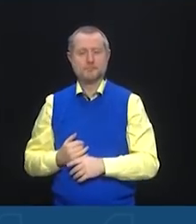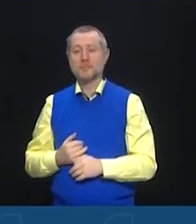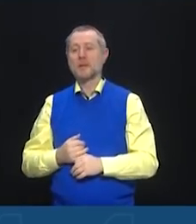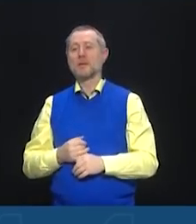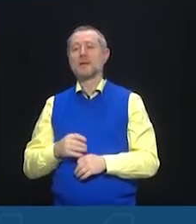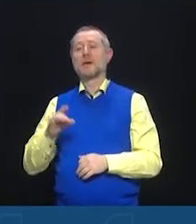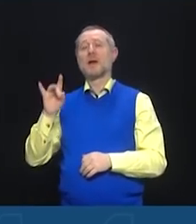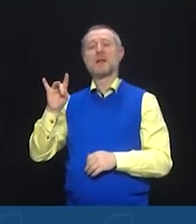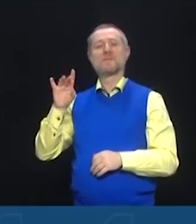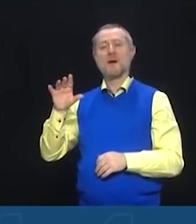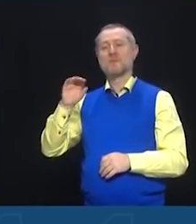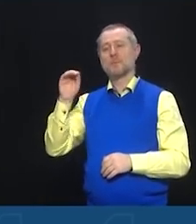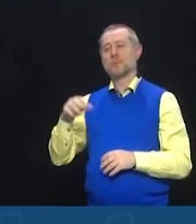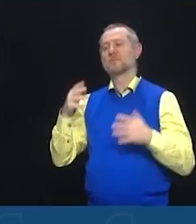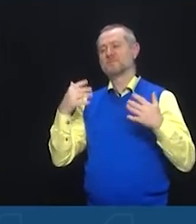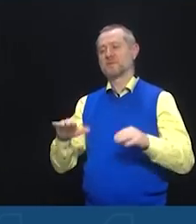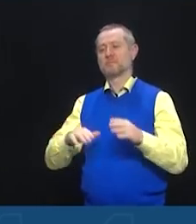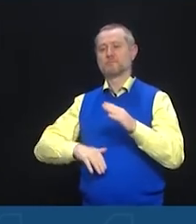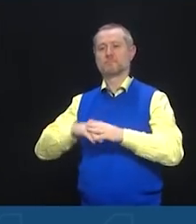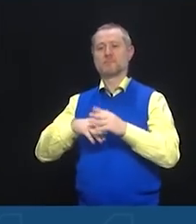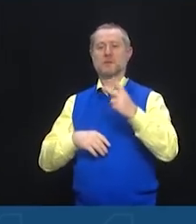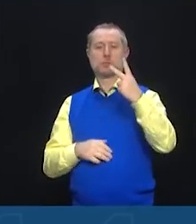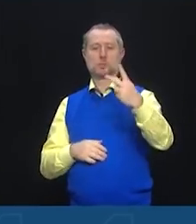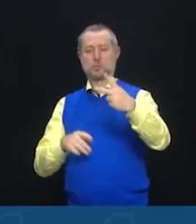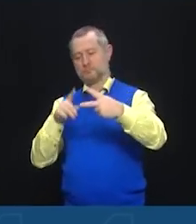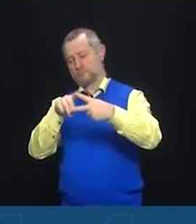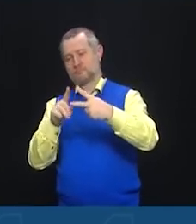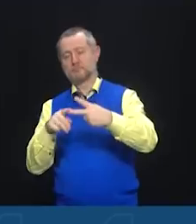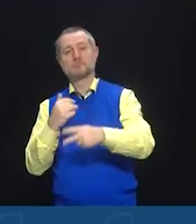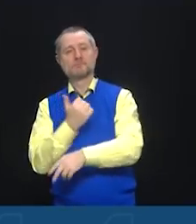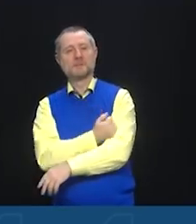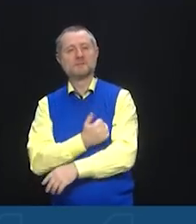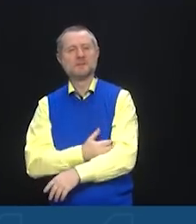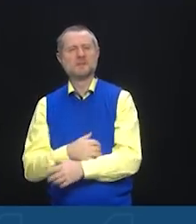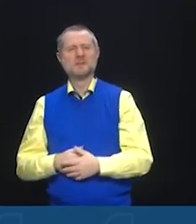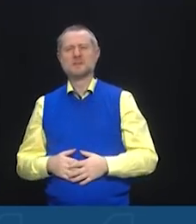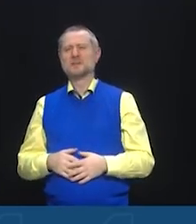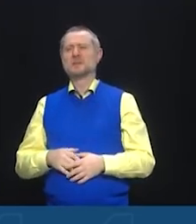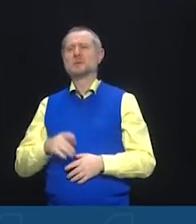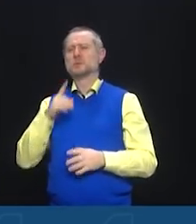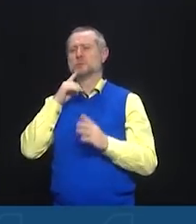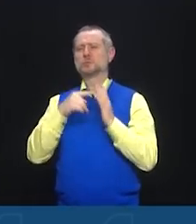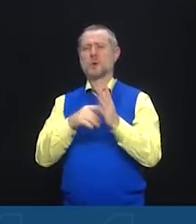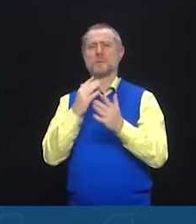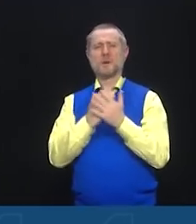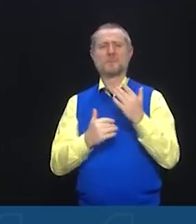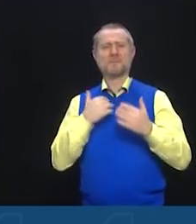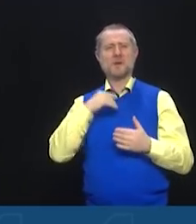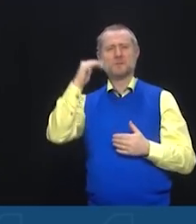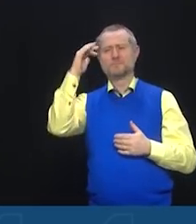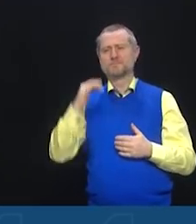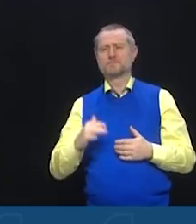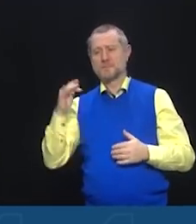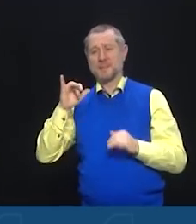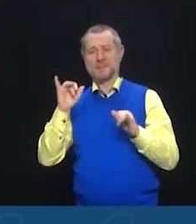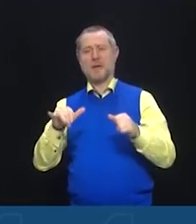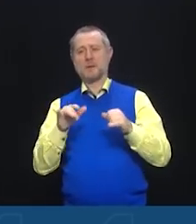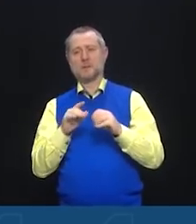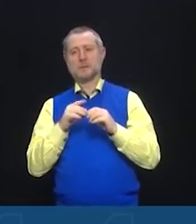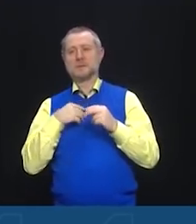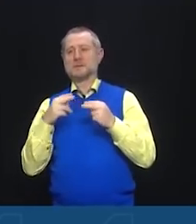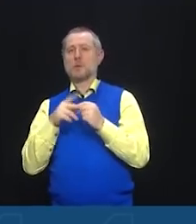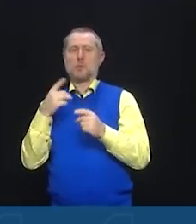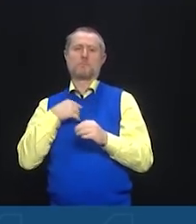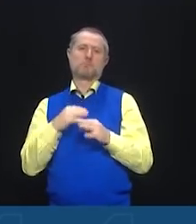85.5% have had their series complete over age 18. And so I'm going to show you some calculations here, but I'm really proud of this graph. We are